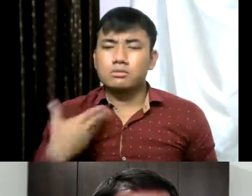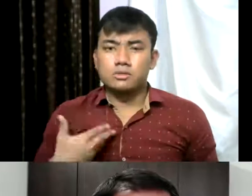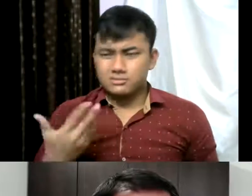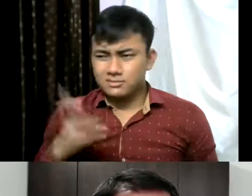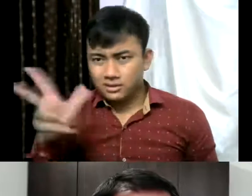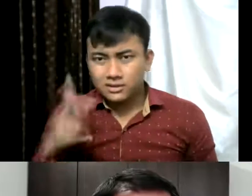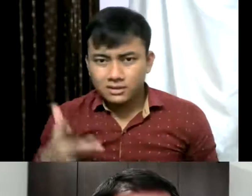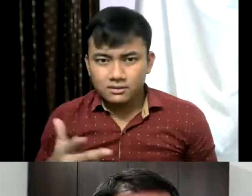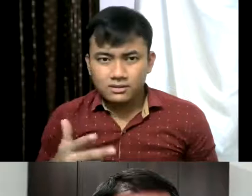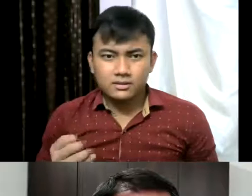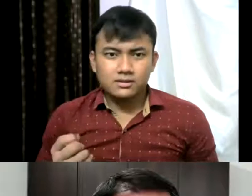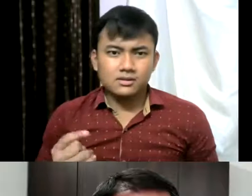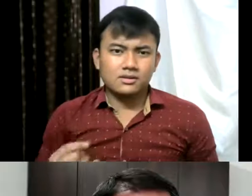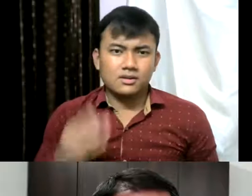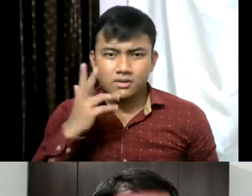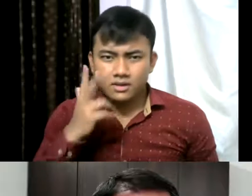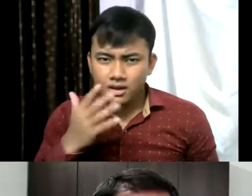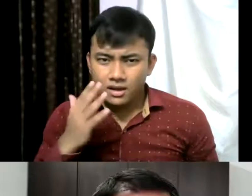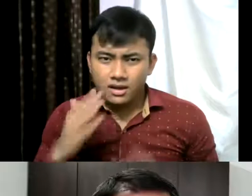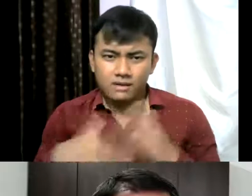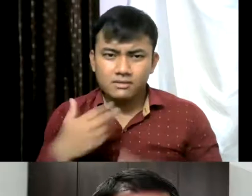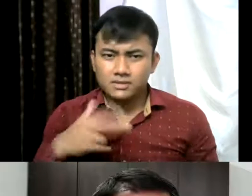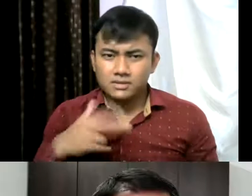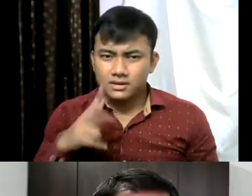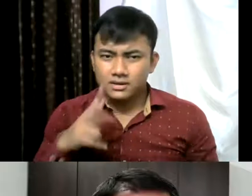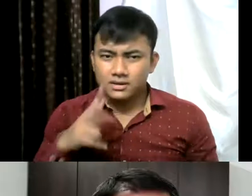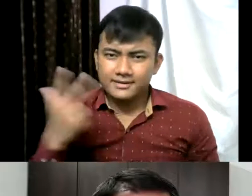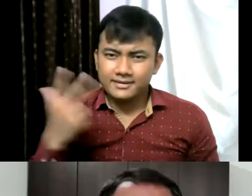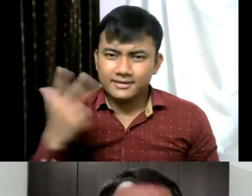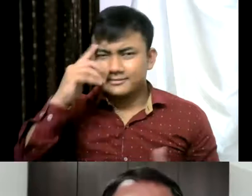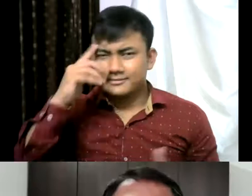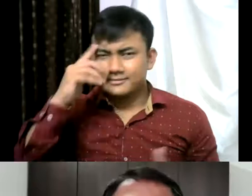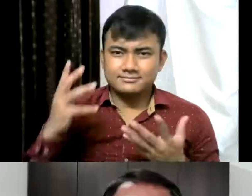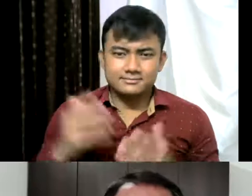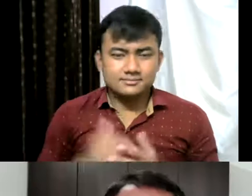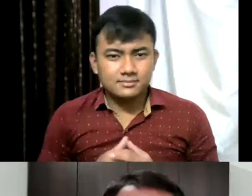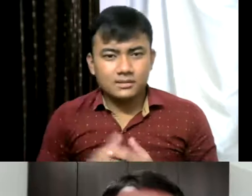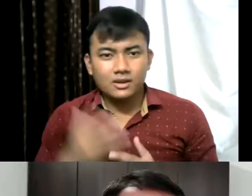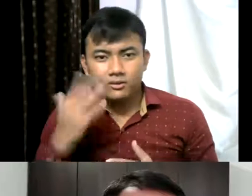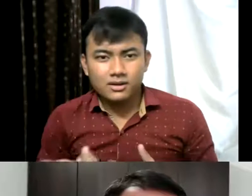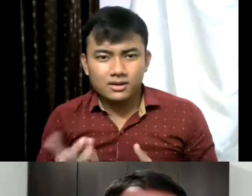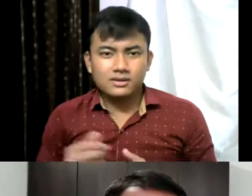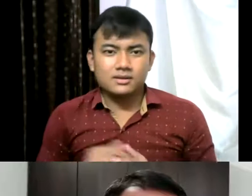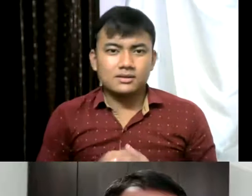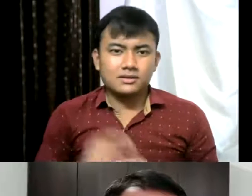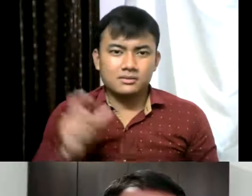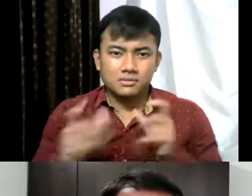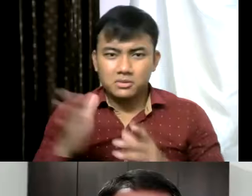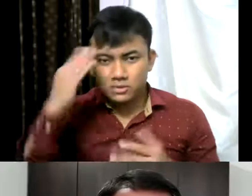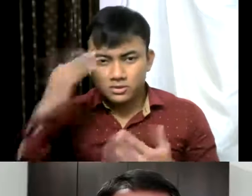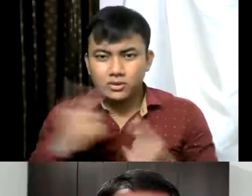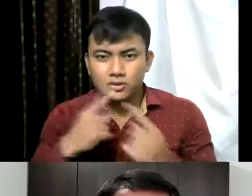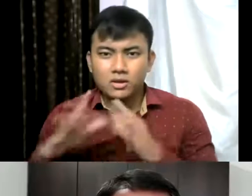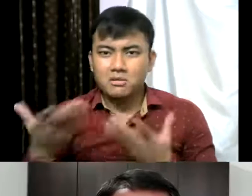need to sabotage these spaces and take over them, because they don't even know how to do their